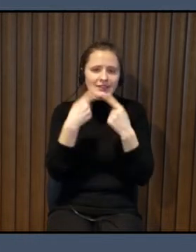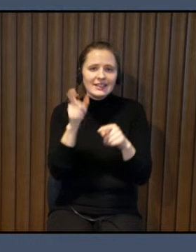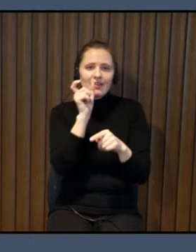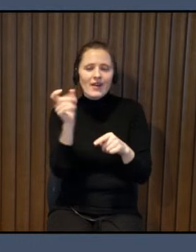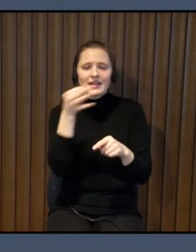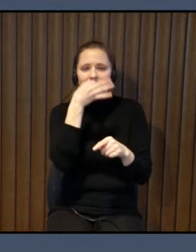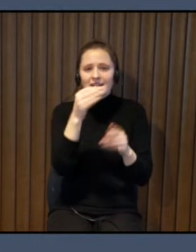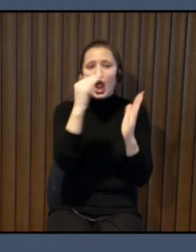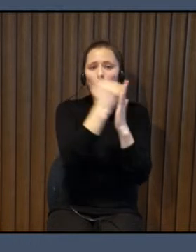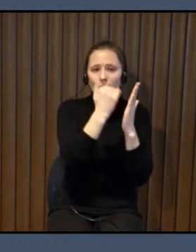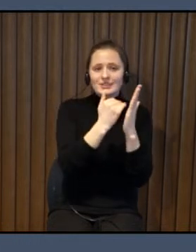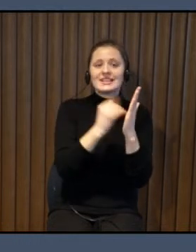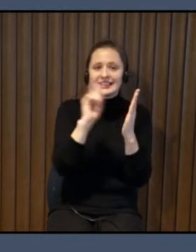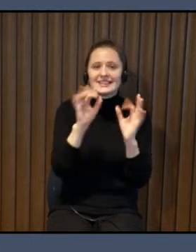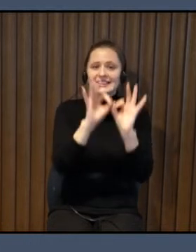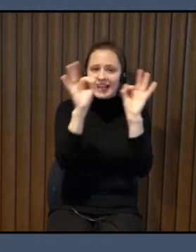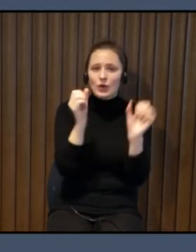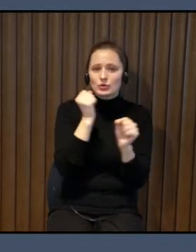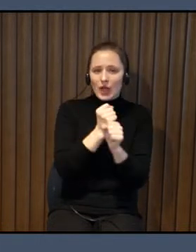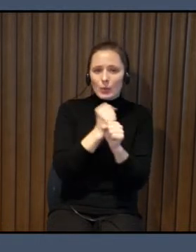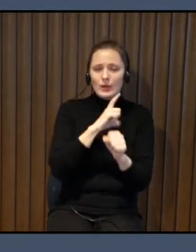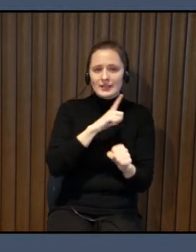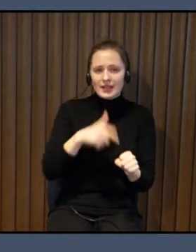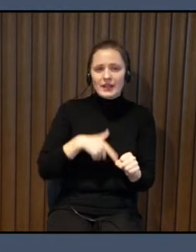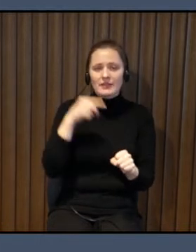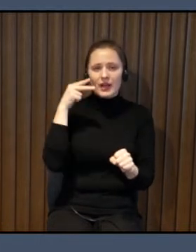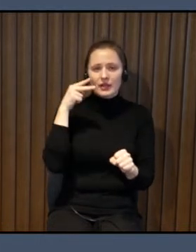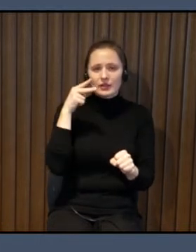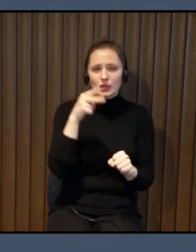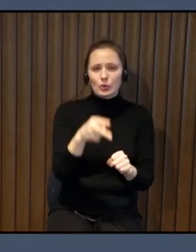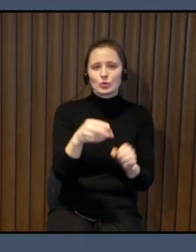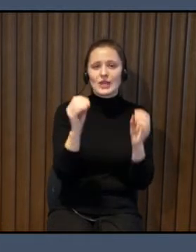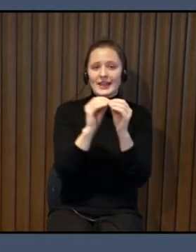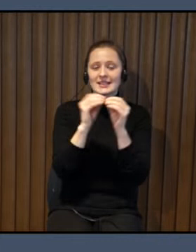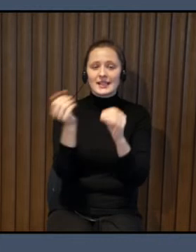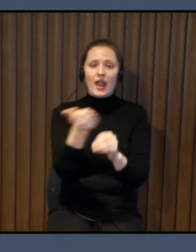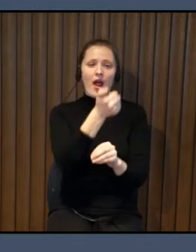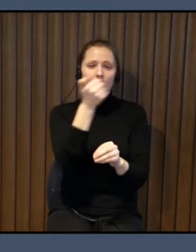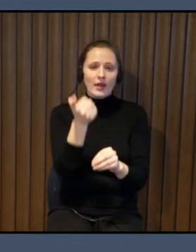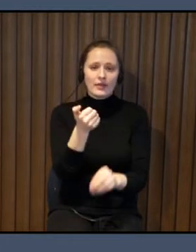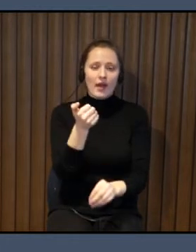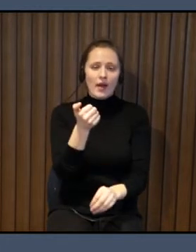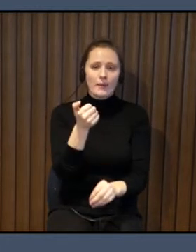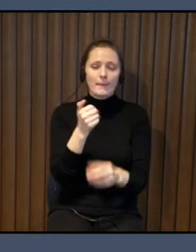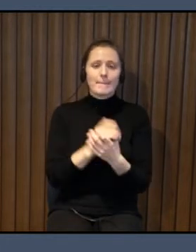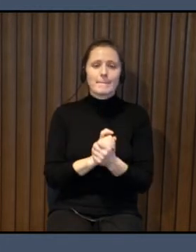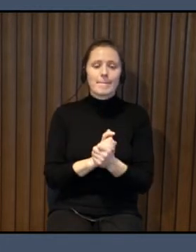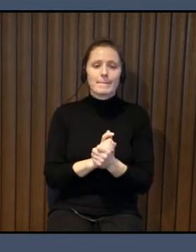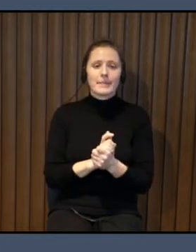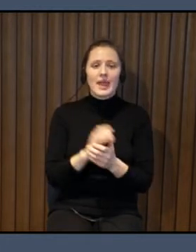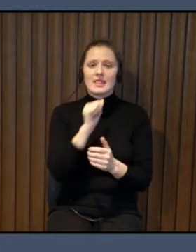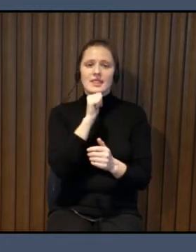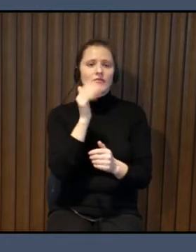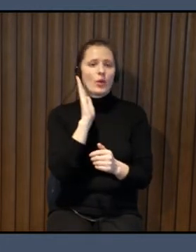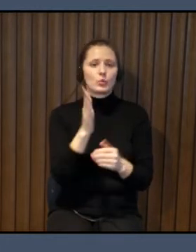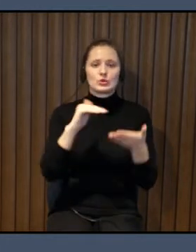In other words, if the convention has entered into force in 2010,